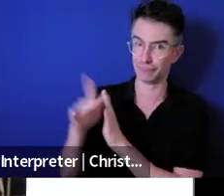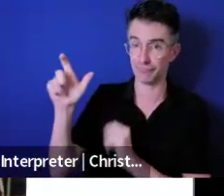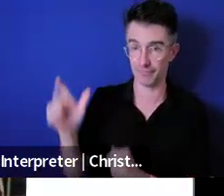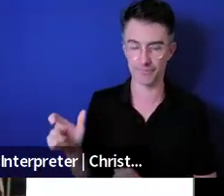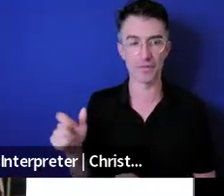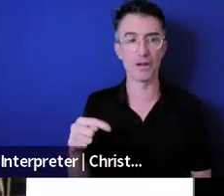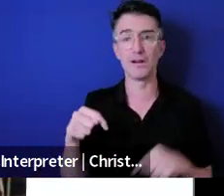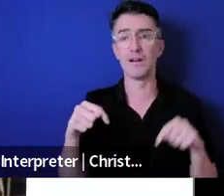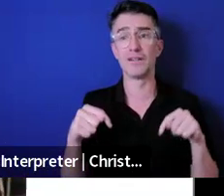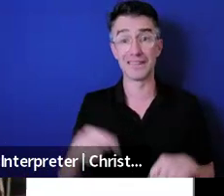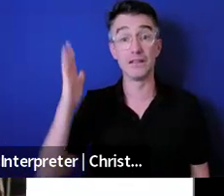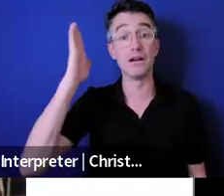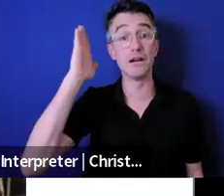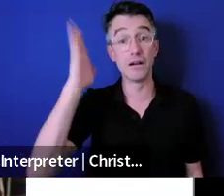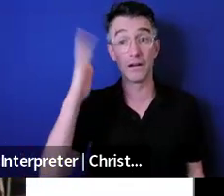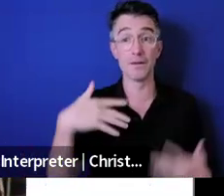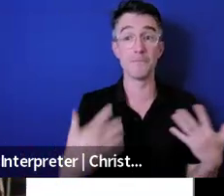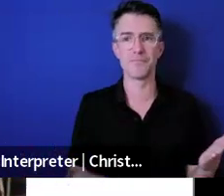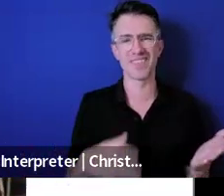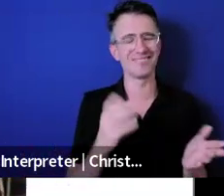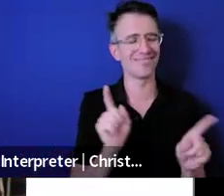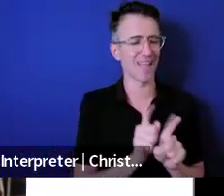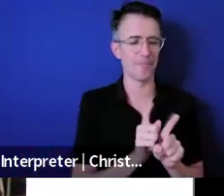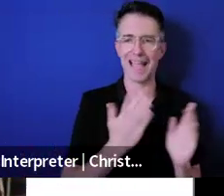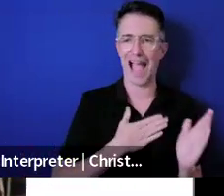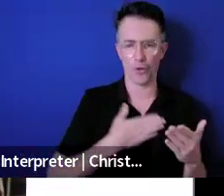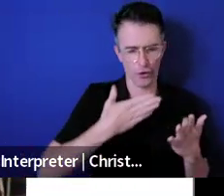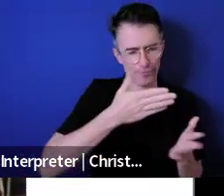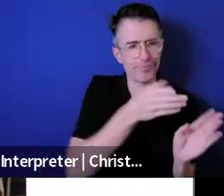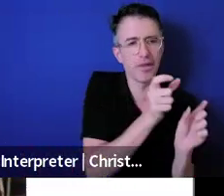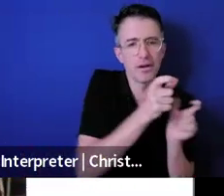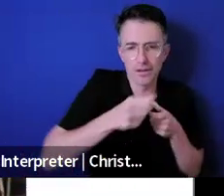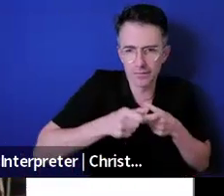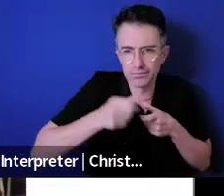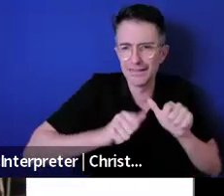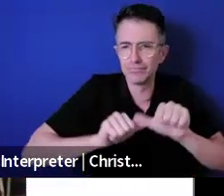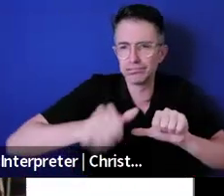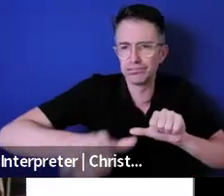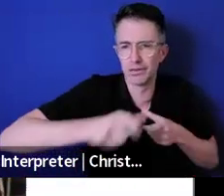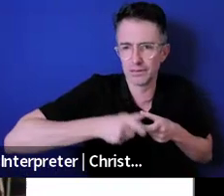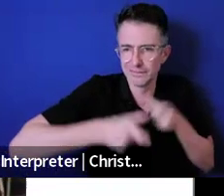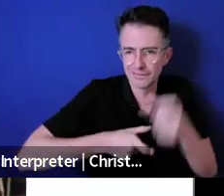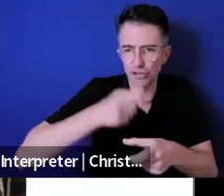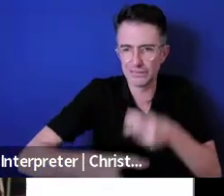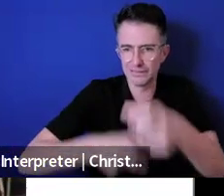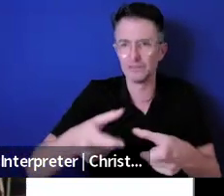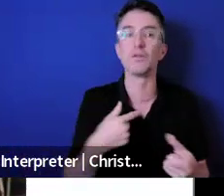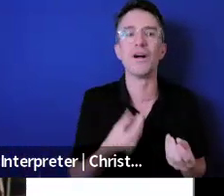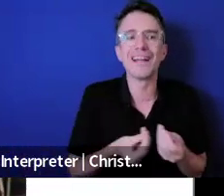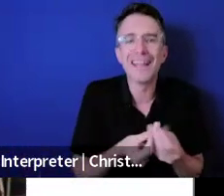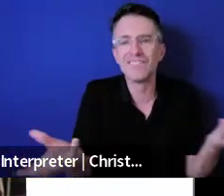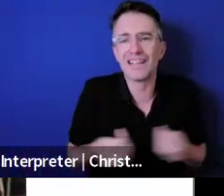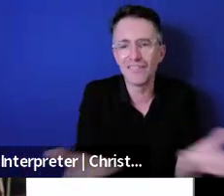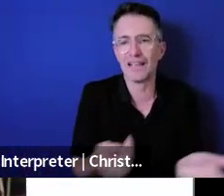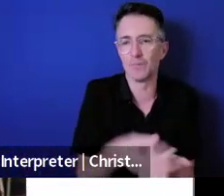the launch of our joint guidance towards inclusive social protection system, enabling participation and inclusion of persons with